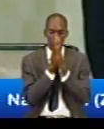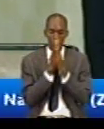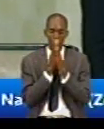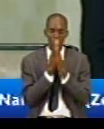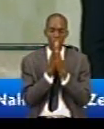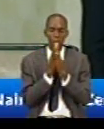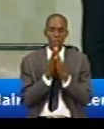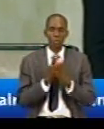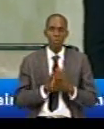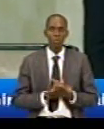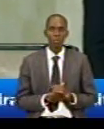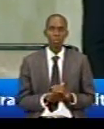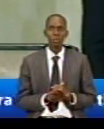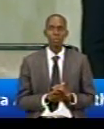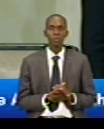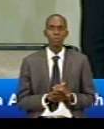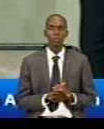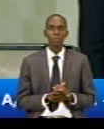this nation.